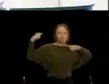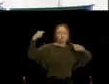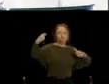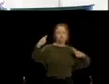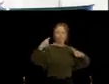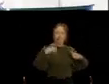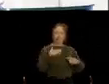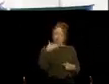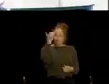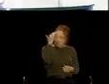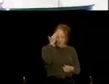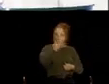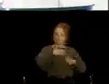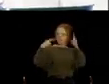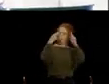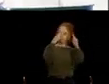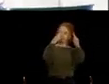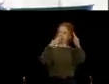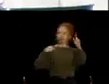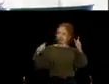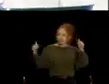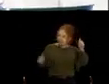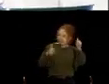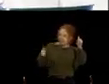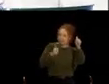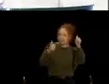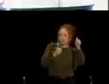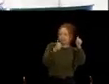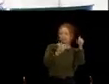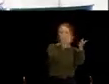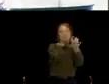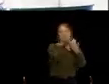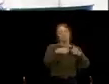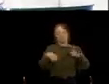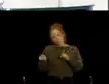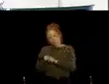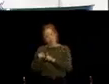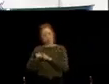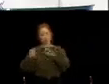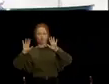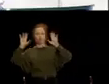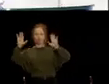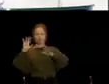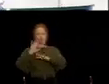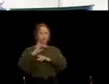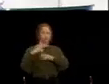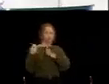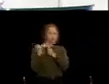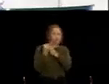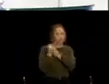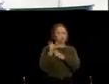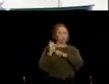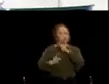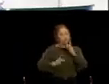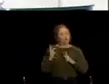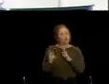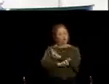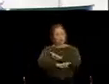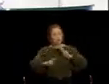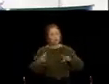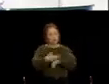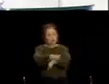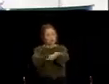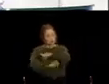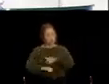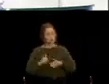after it, but also because I had amazing people in my corner ready and willing to help me get my dreams